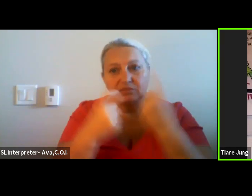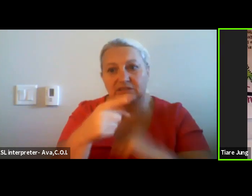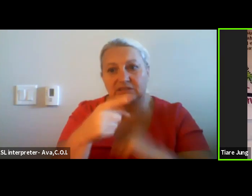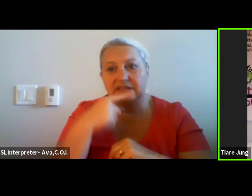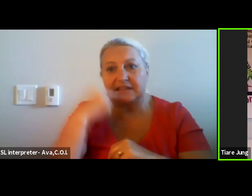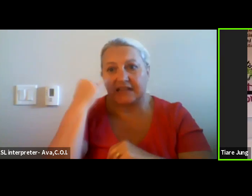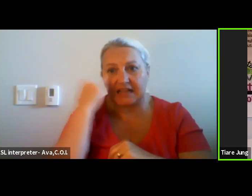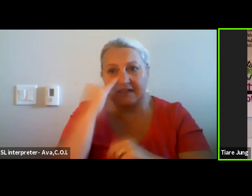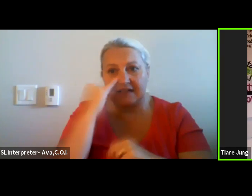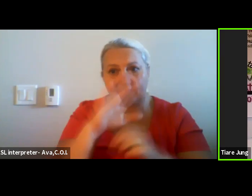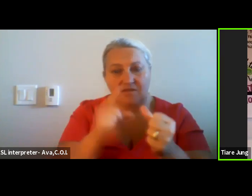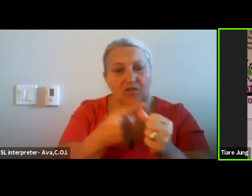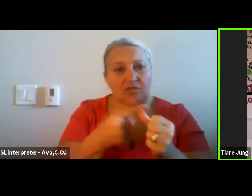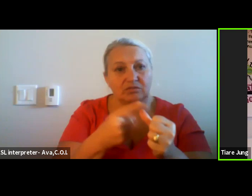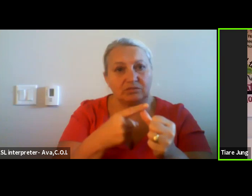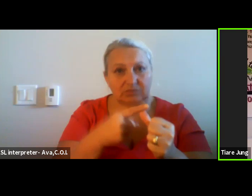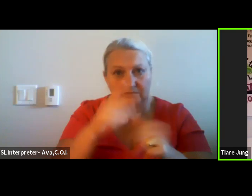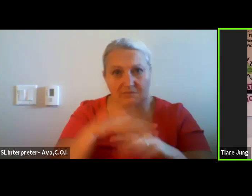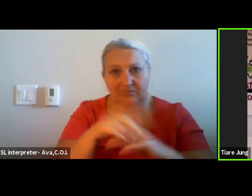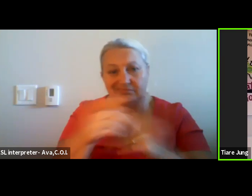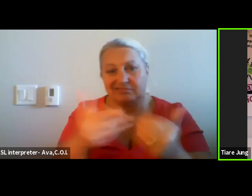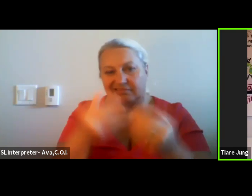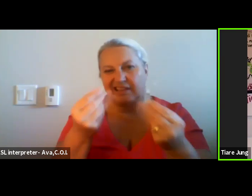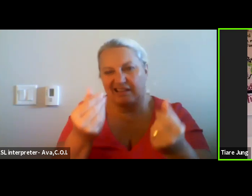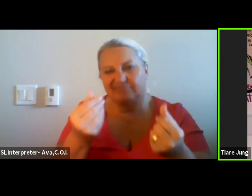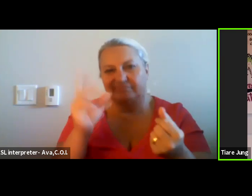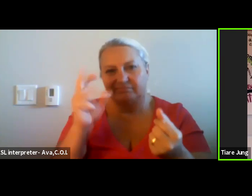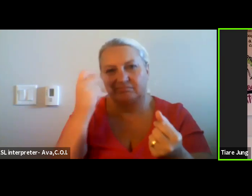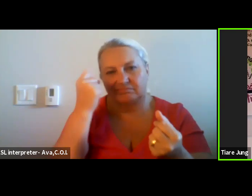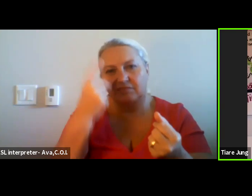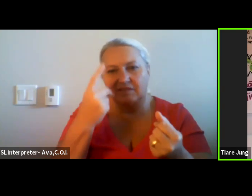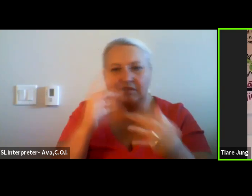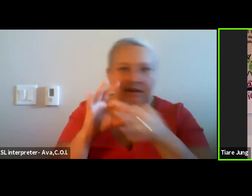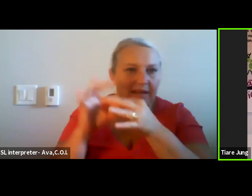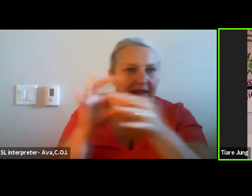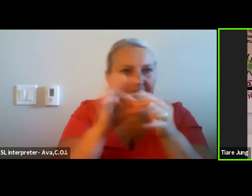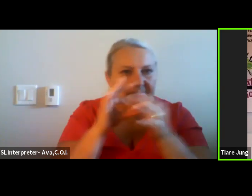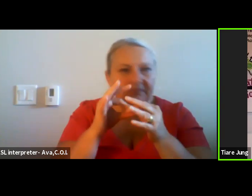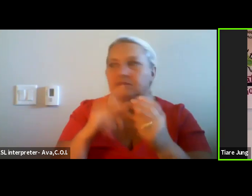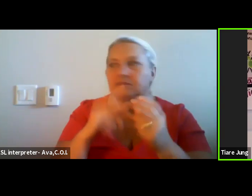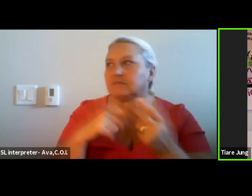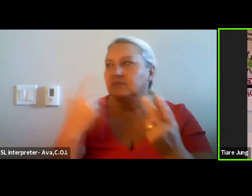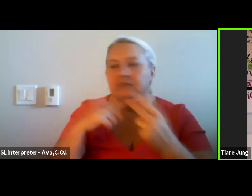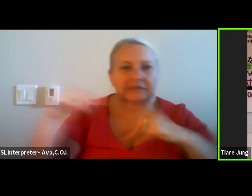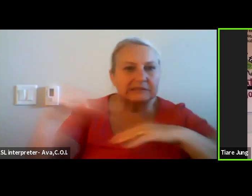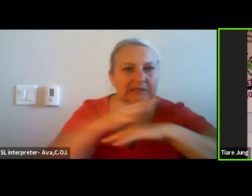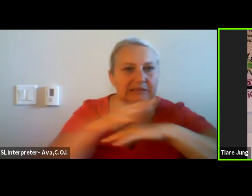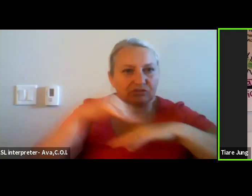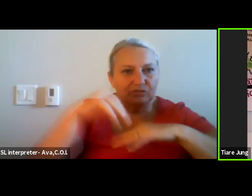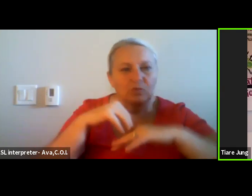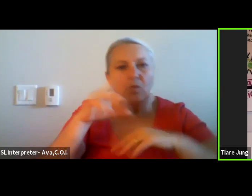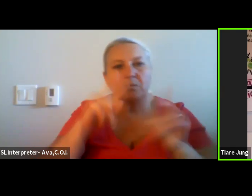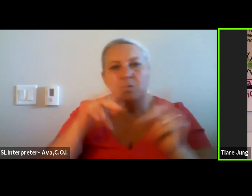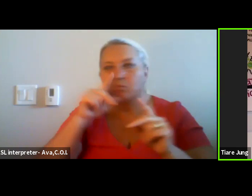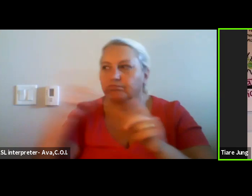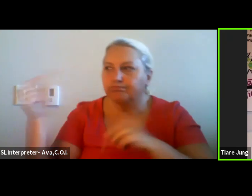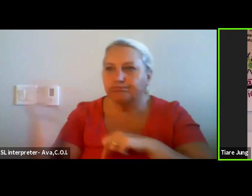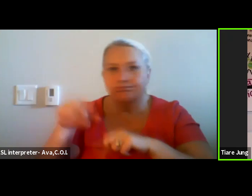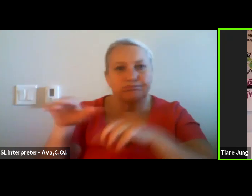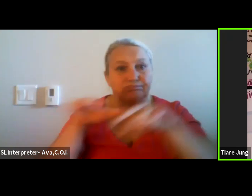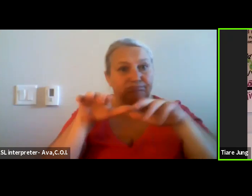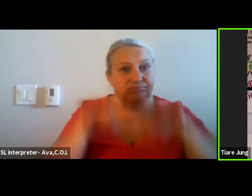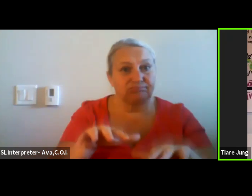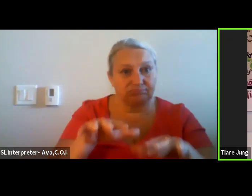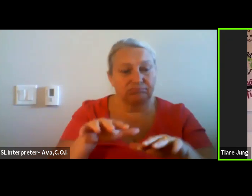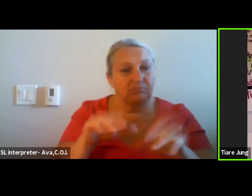was on the land together, together being settlers and Indigenous people, would our Indigenous artists have responded